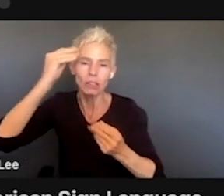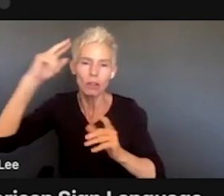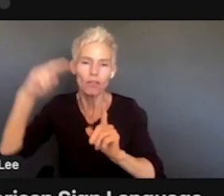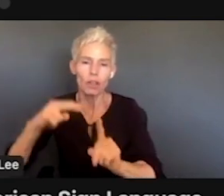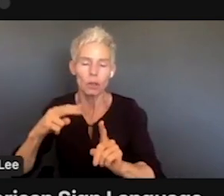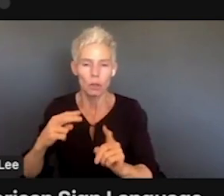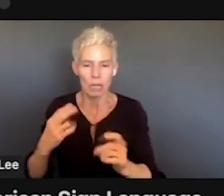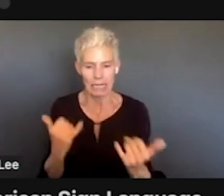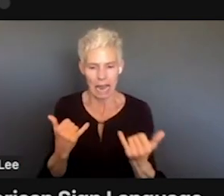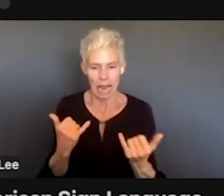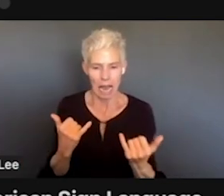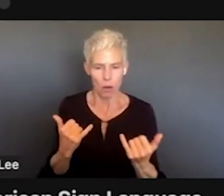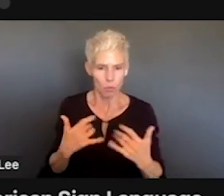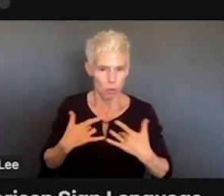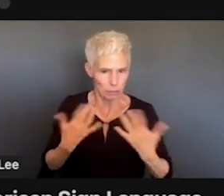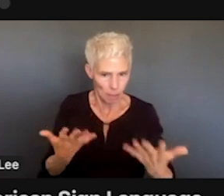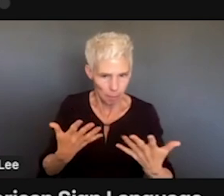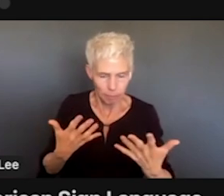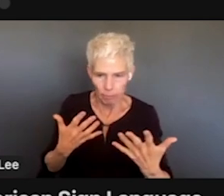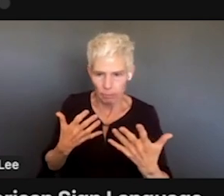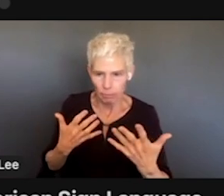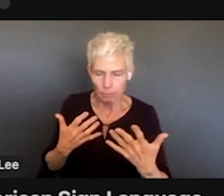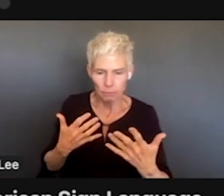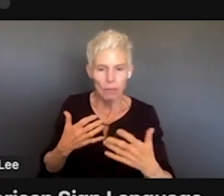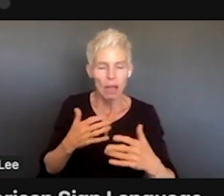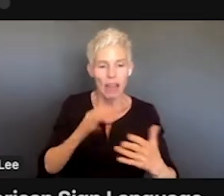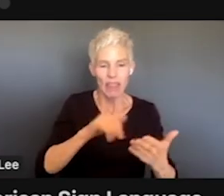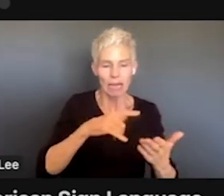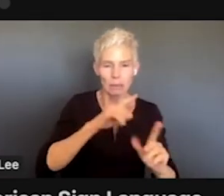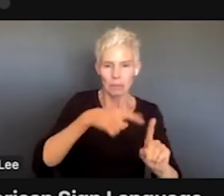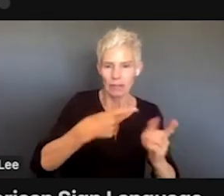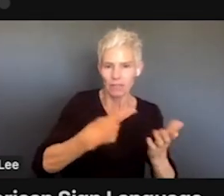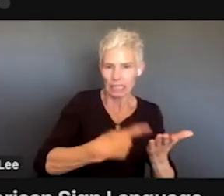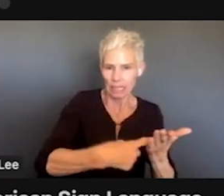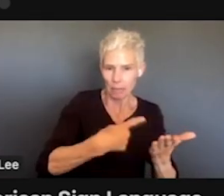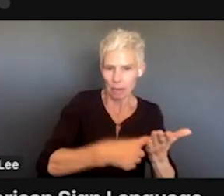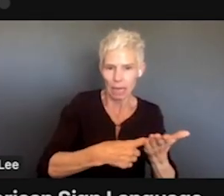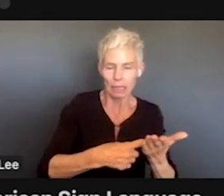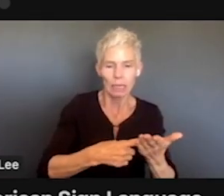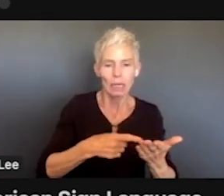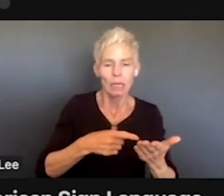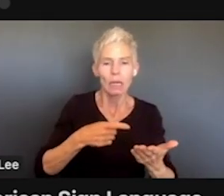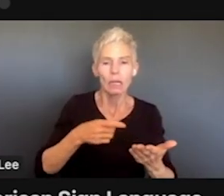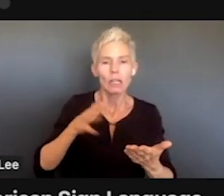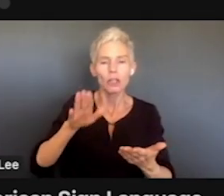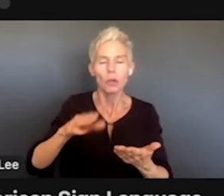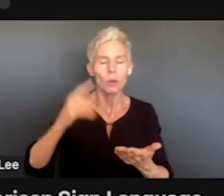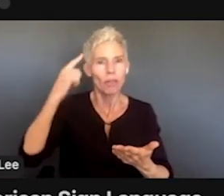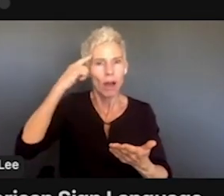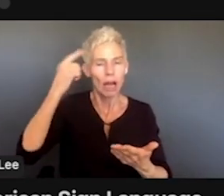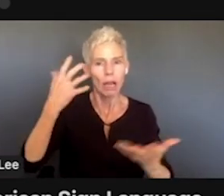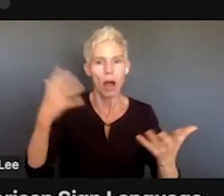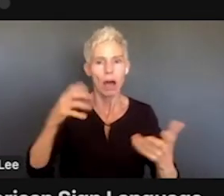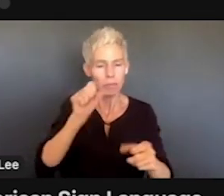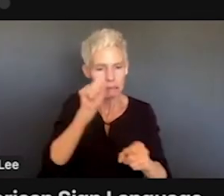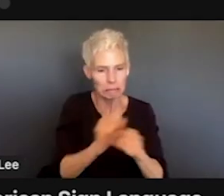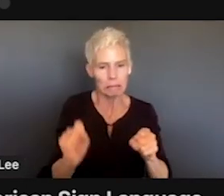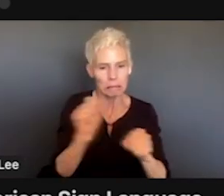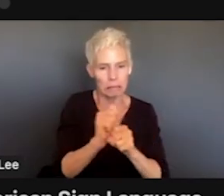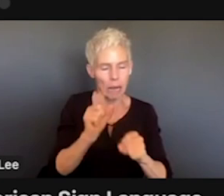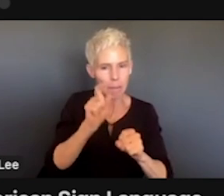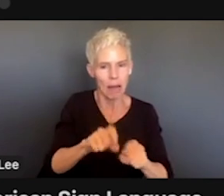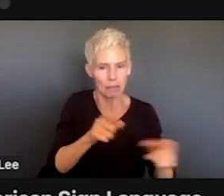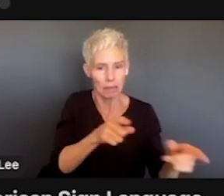Brian, and that debate in particular and what that meant to you to see the movement. Lots of work to do, but it